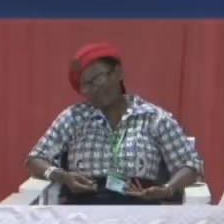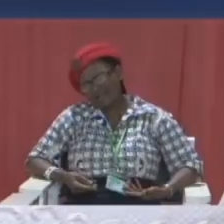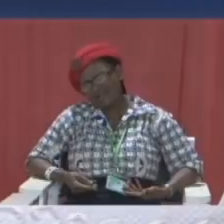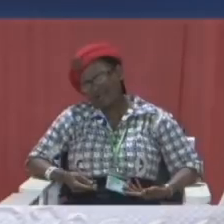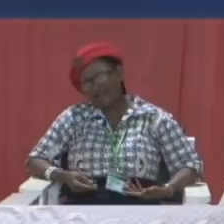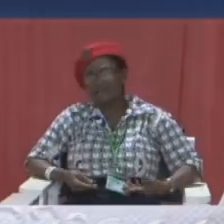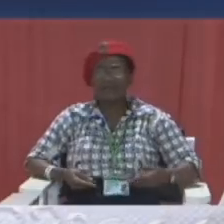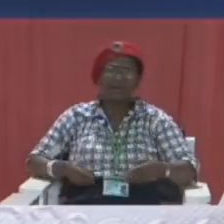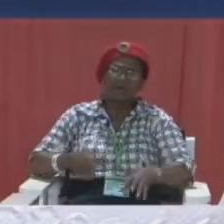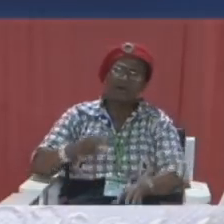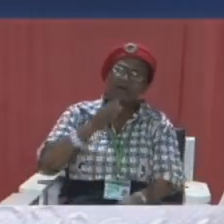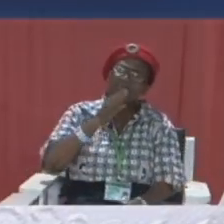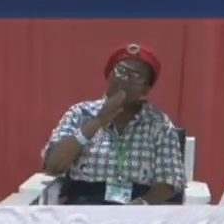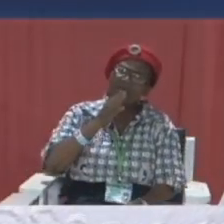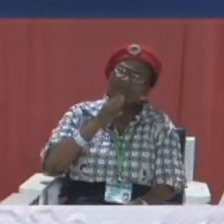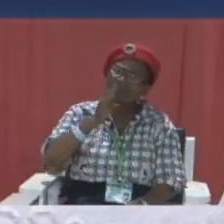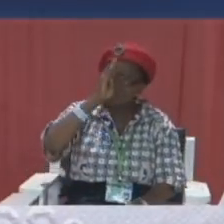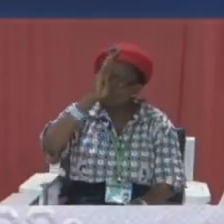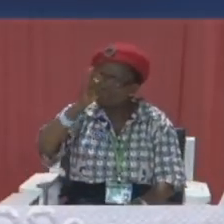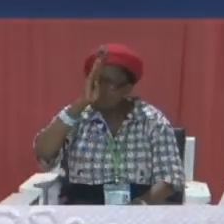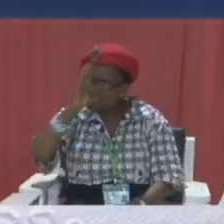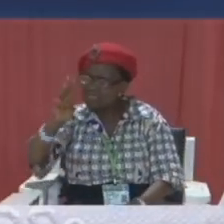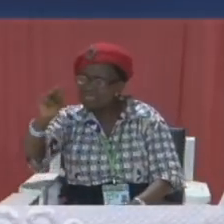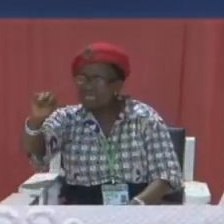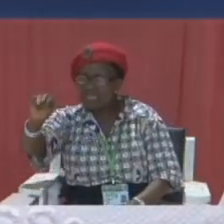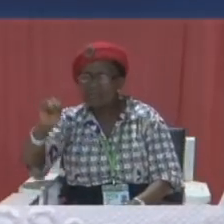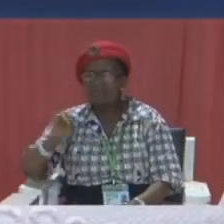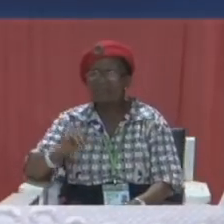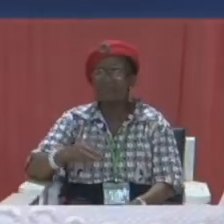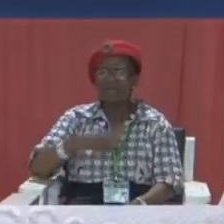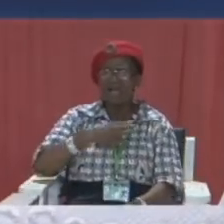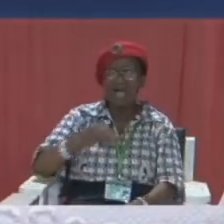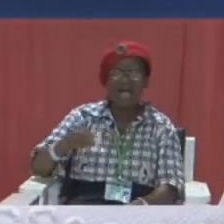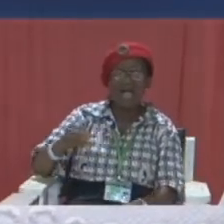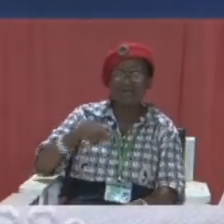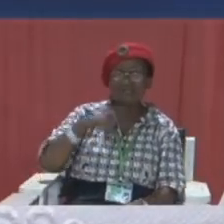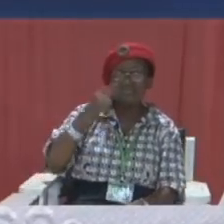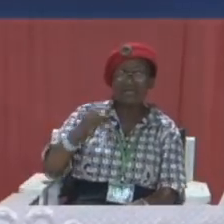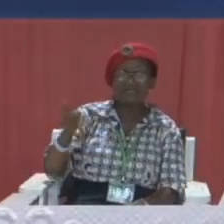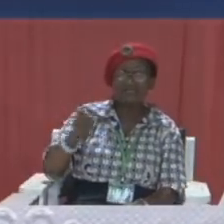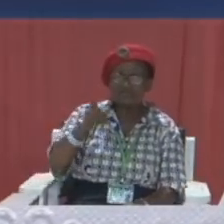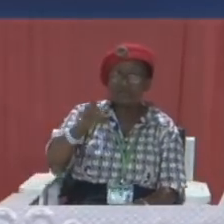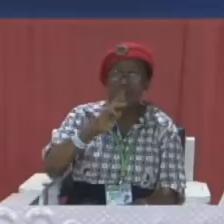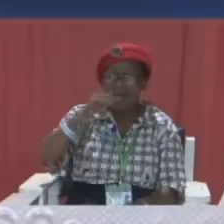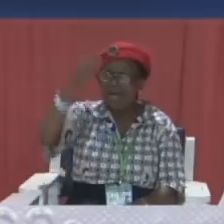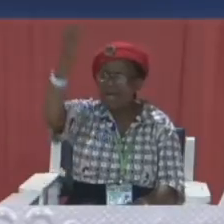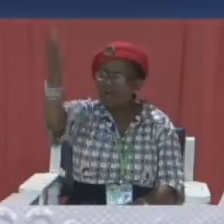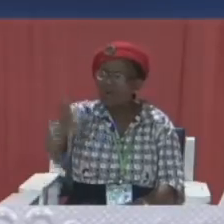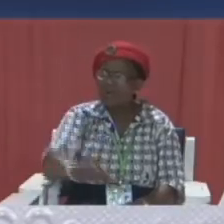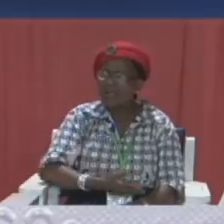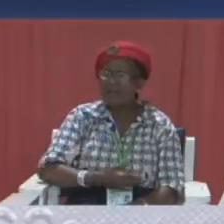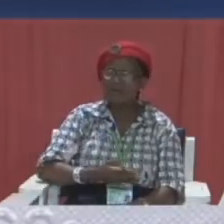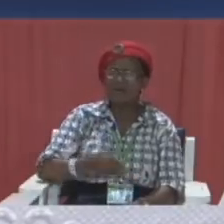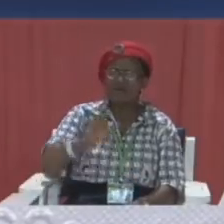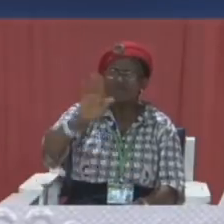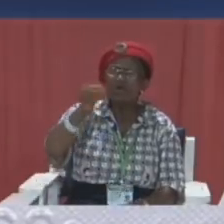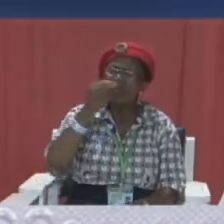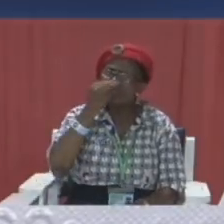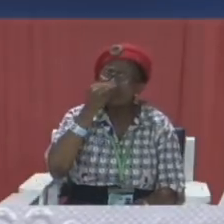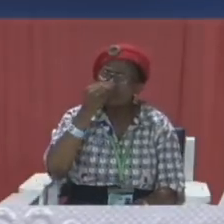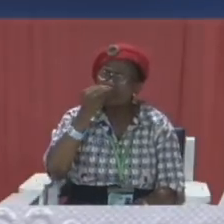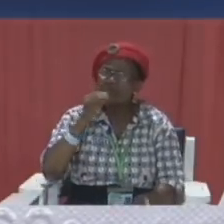The mothers greeted him. Mama Eki. And said, oh, you're welcome. Your food is on the